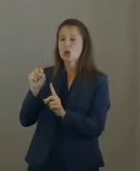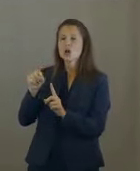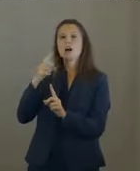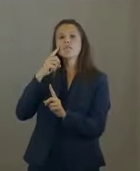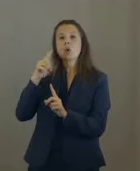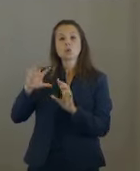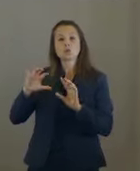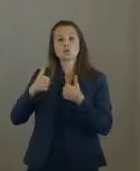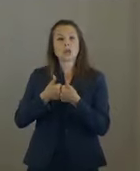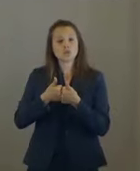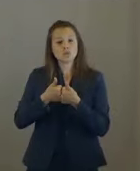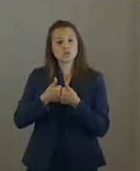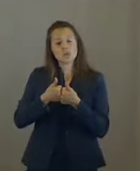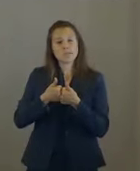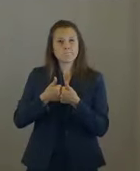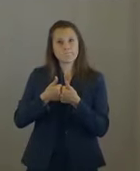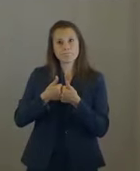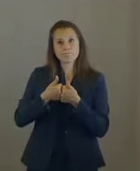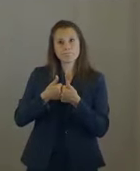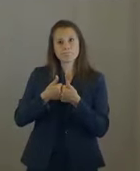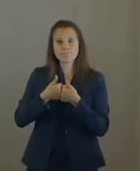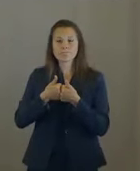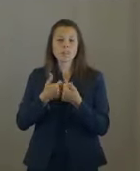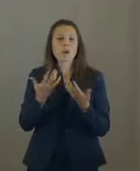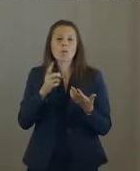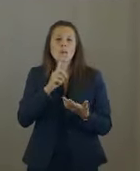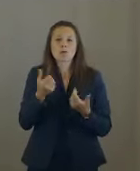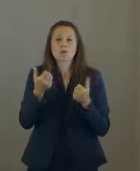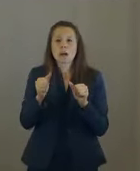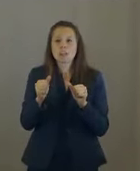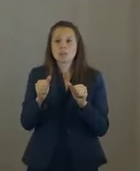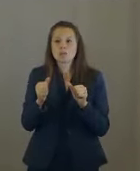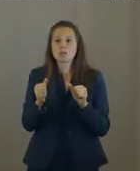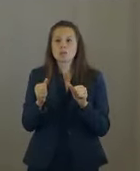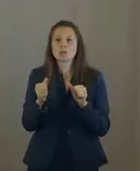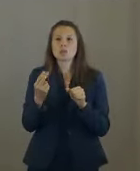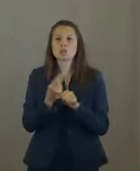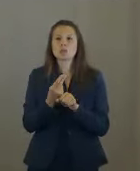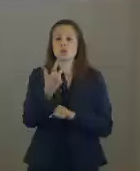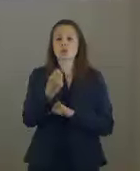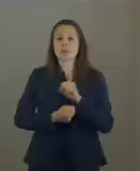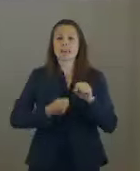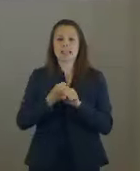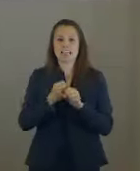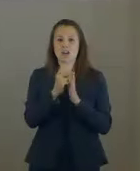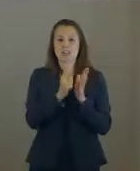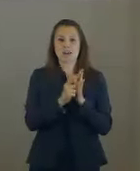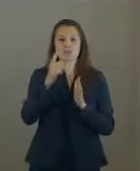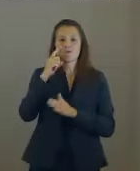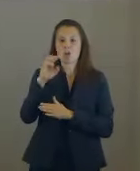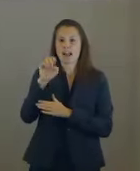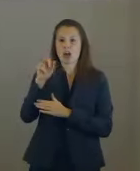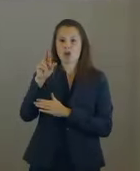to challenge, to essentially try to incorporate the 3-year statute of limitations for ELCRA